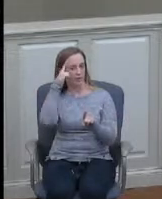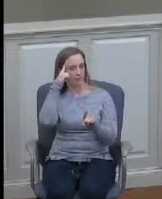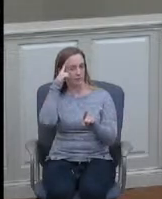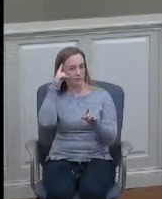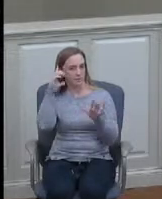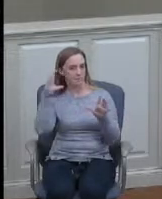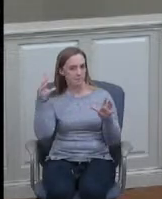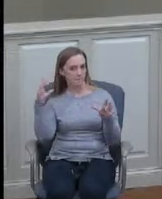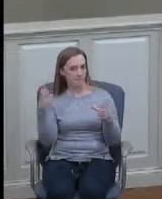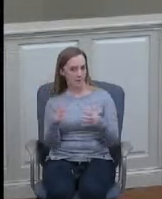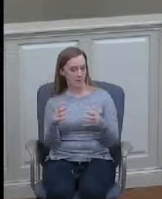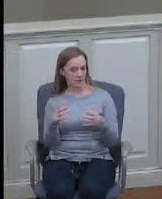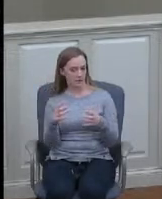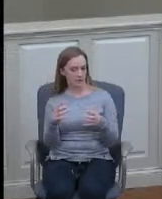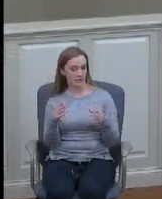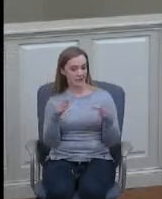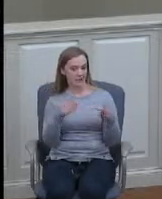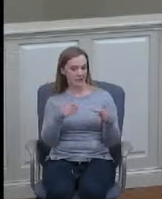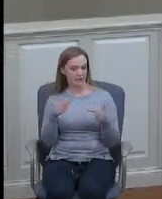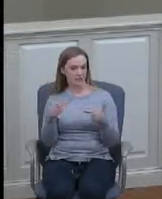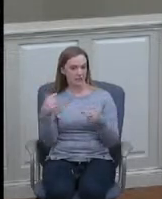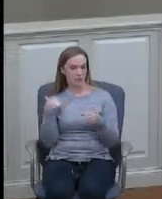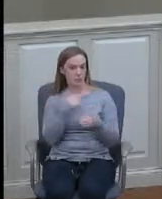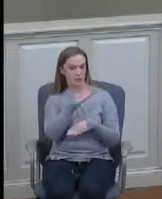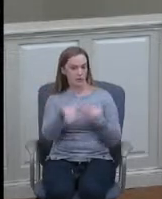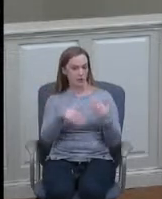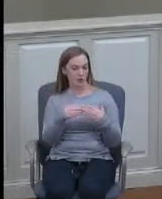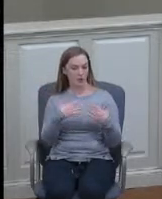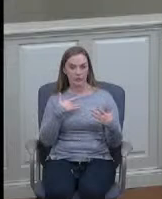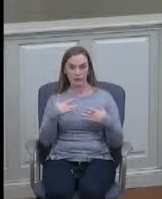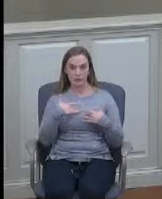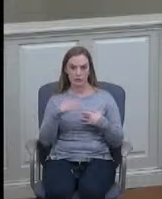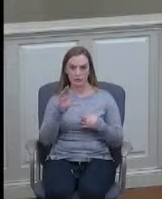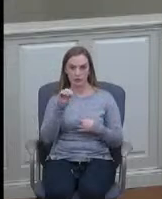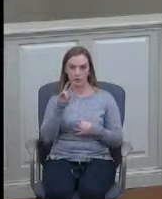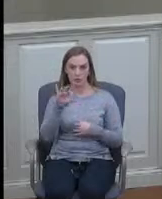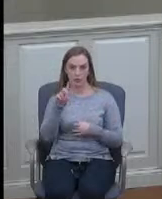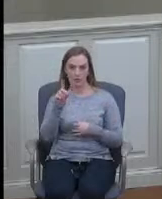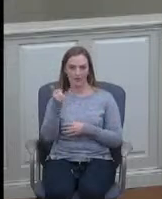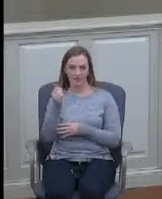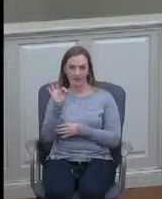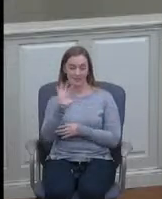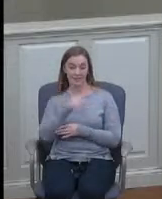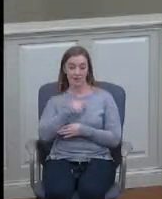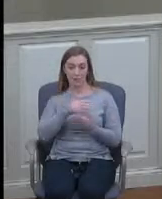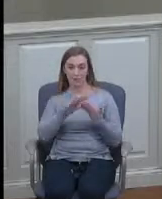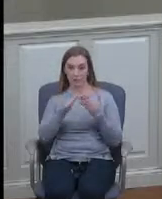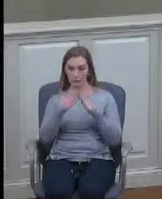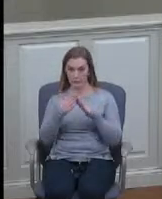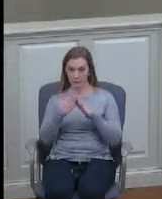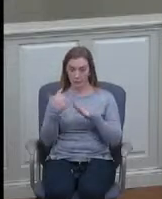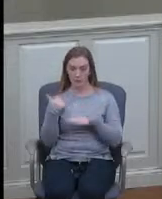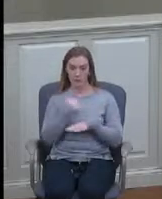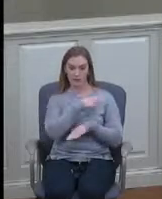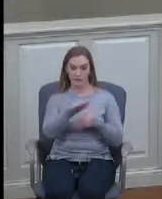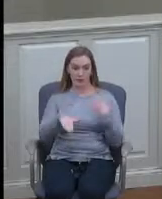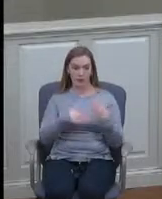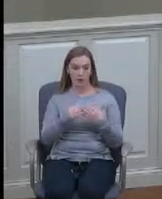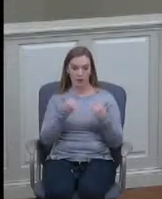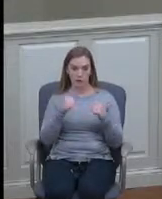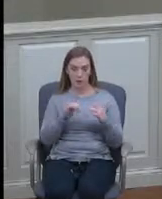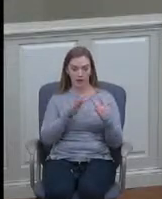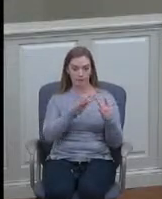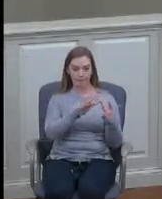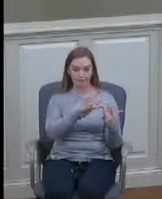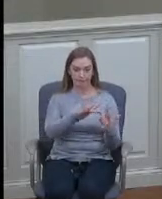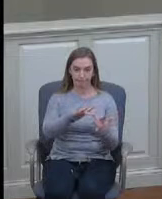individuals, we're all concerned about COVID-19 in our community. And we all have tried to reach out to